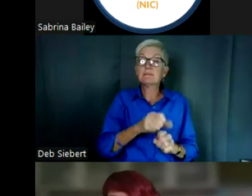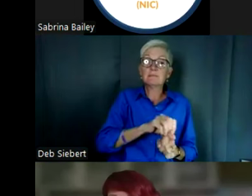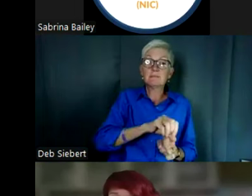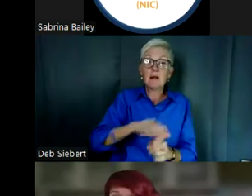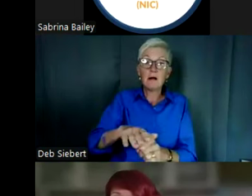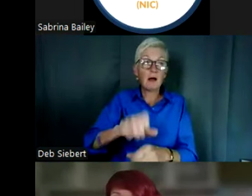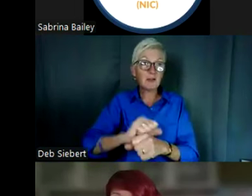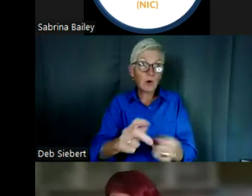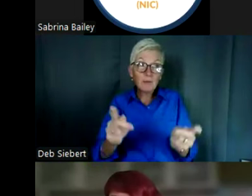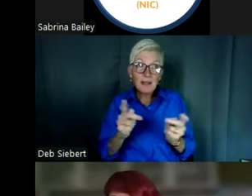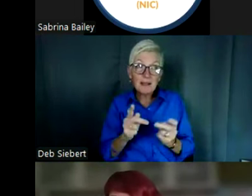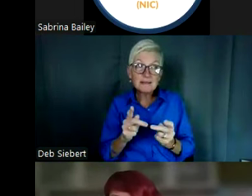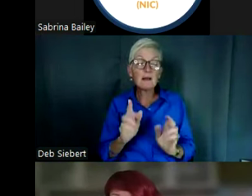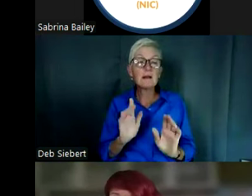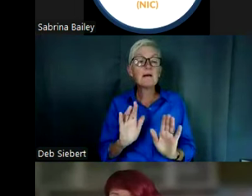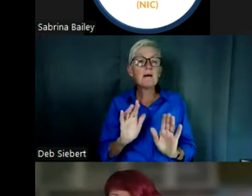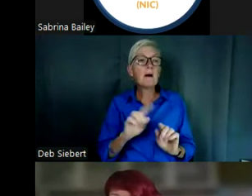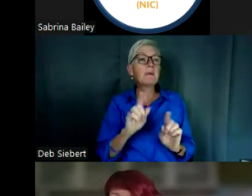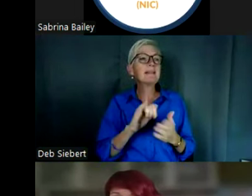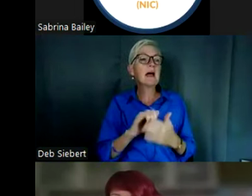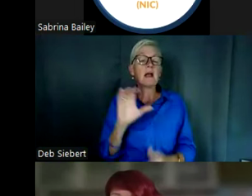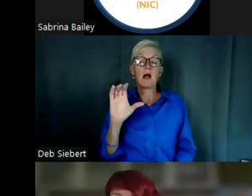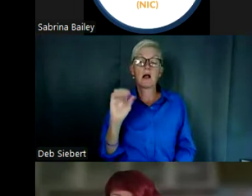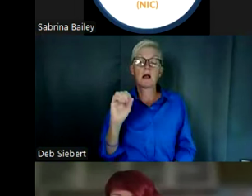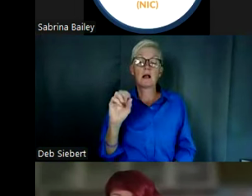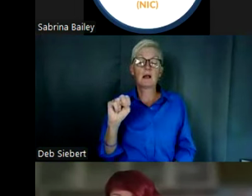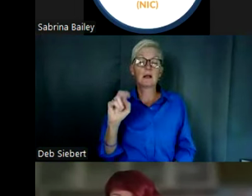workplace itself. But this conditional offer of employment phase